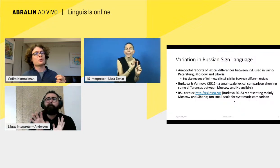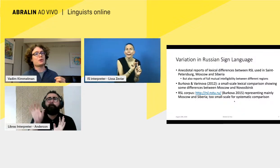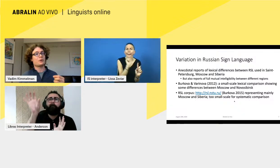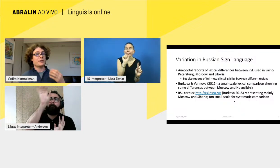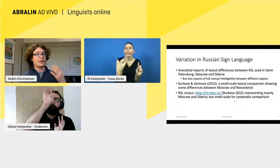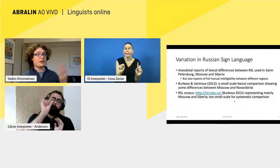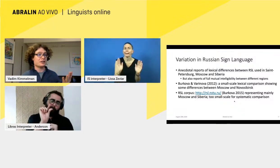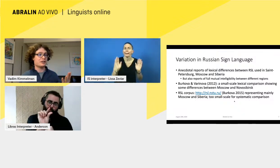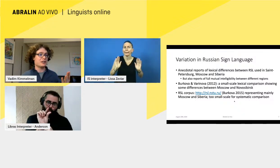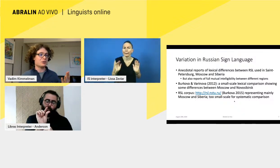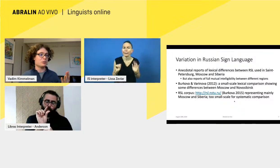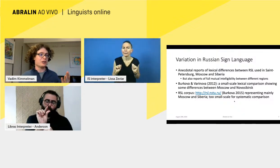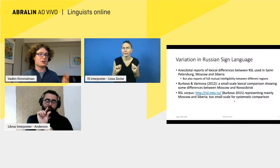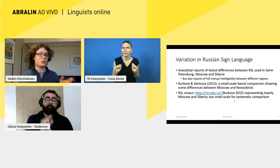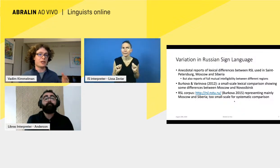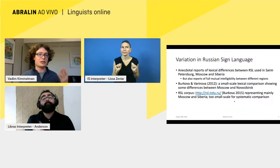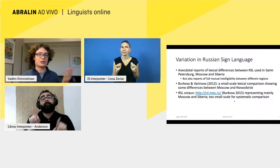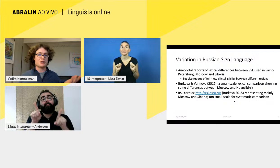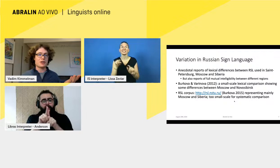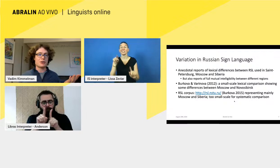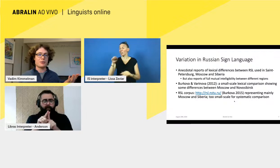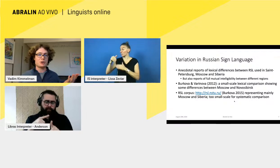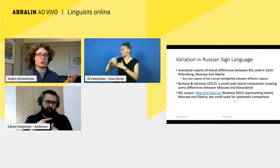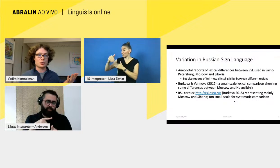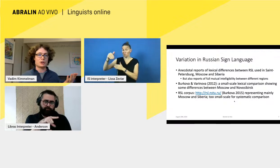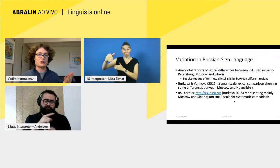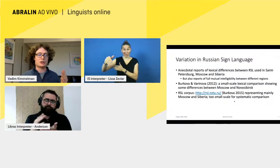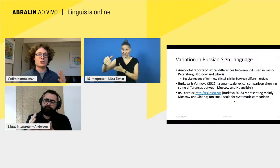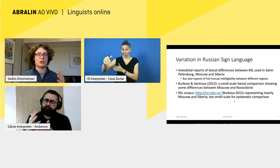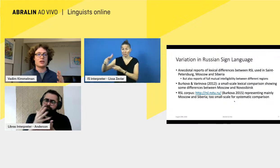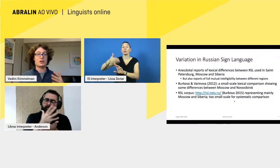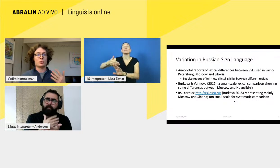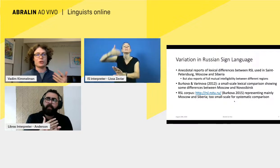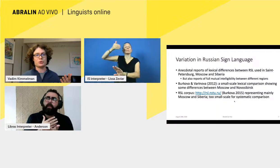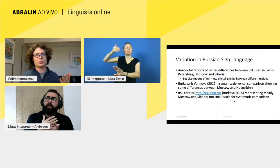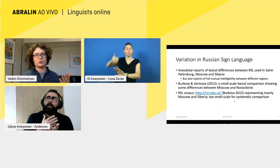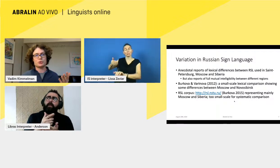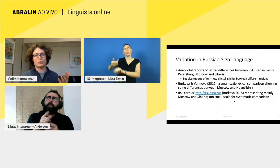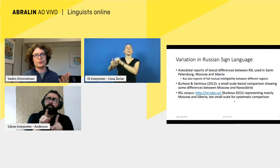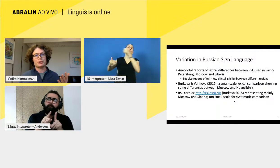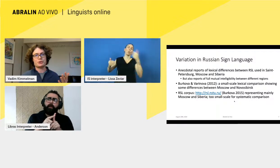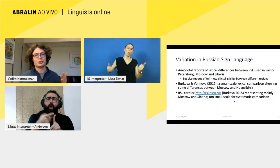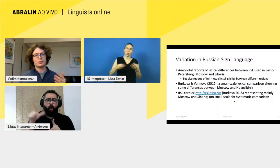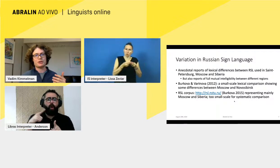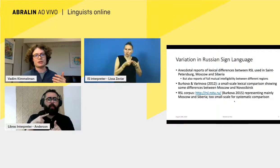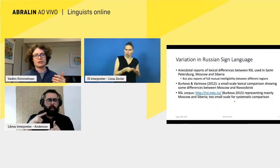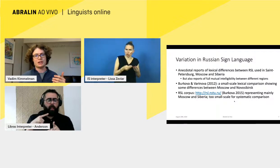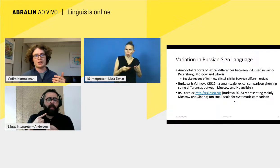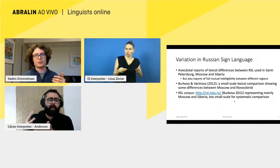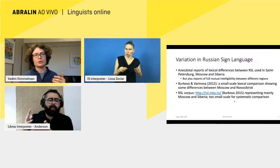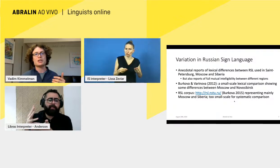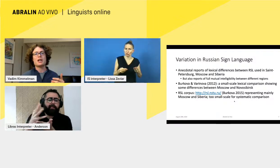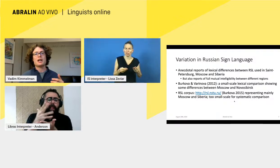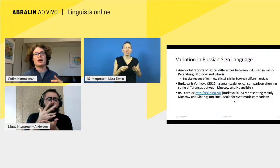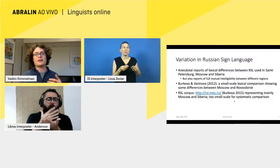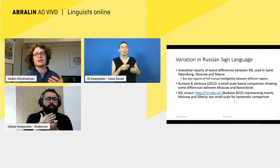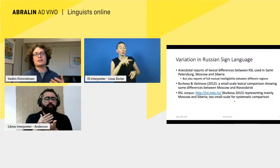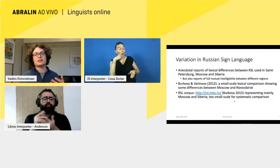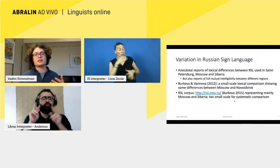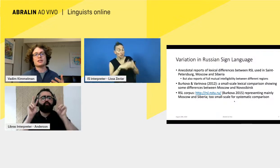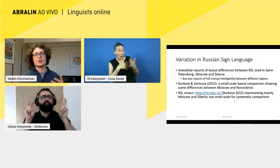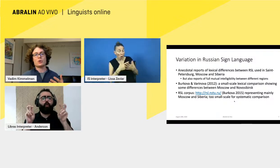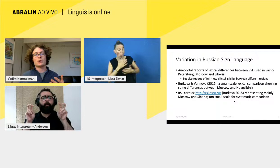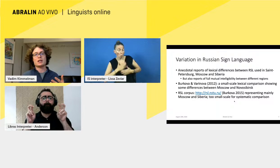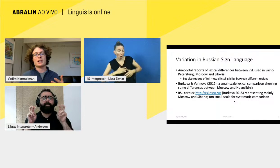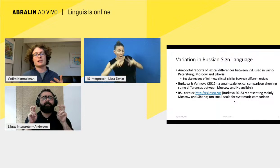Also, before we had this database, we had another resource that we used to do research on Russian Sign Language, and